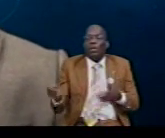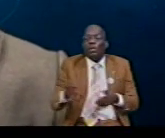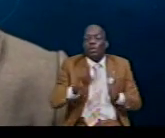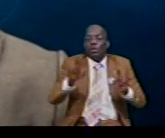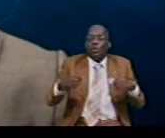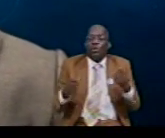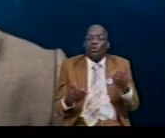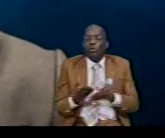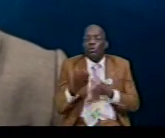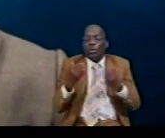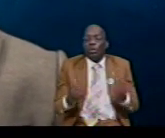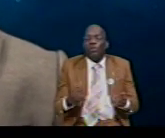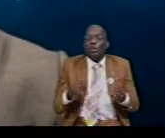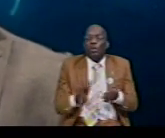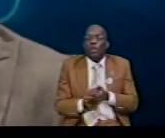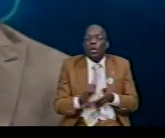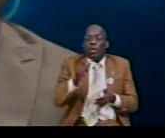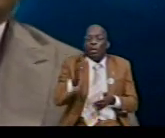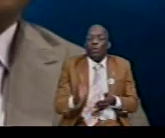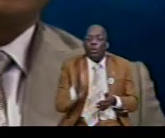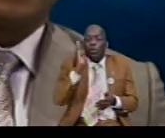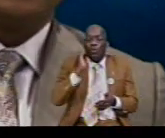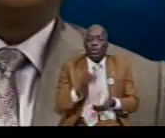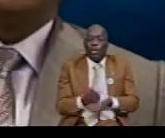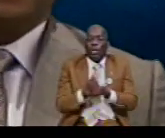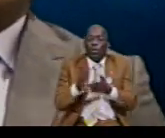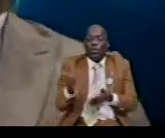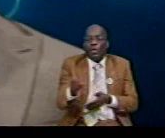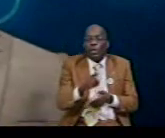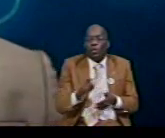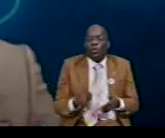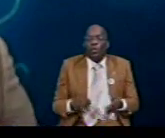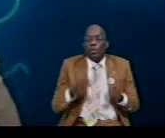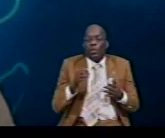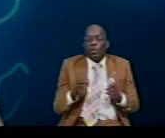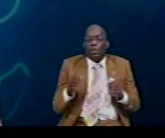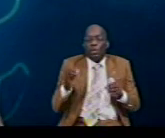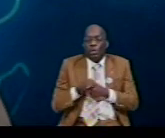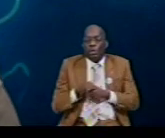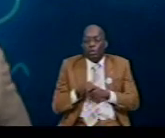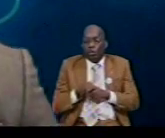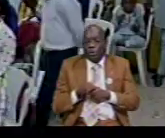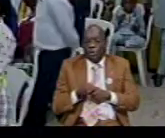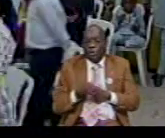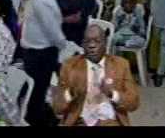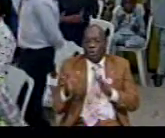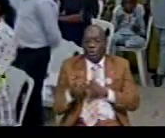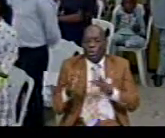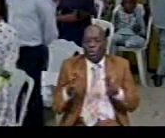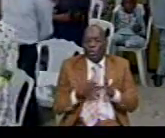God will help them. Please pray for them. In Jesus' mighty name, we pray.